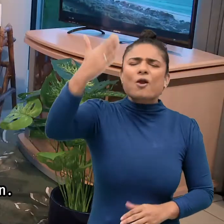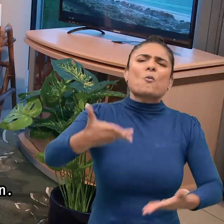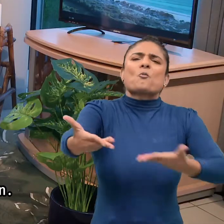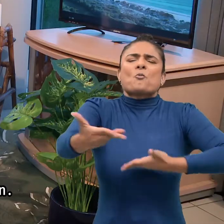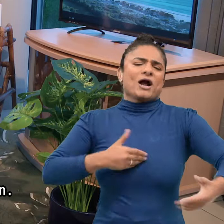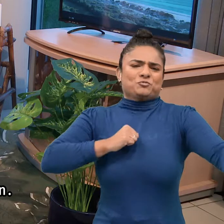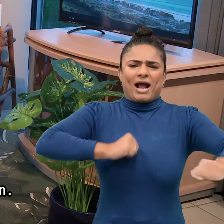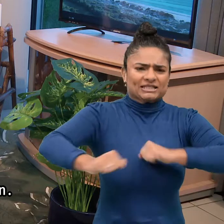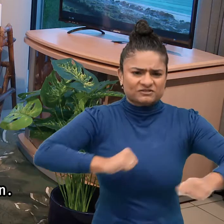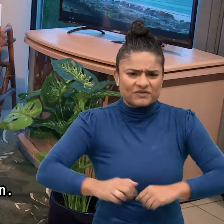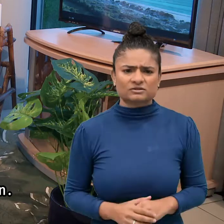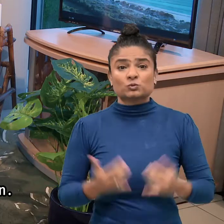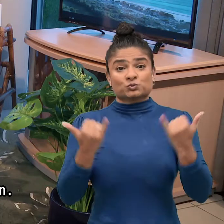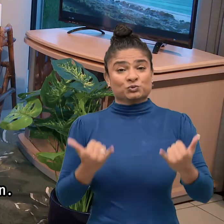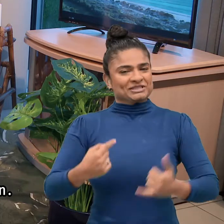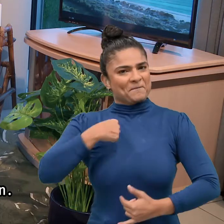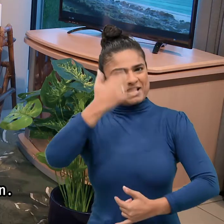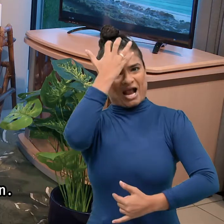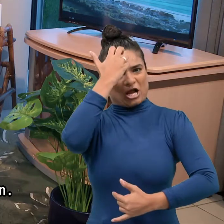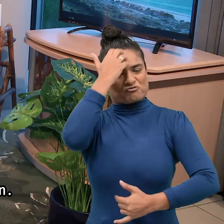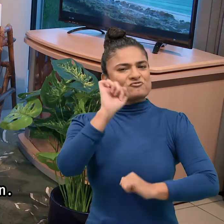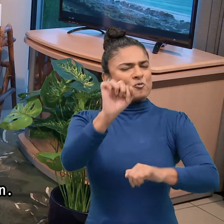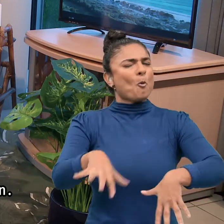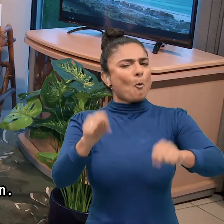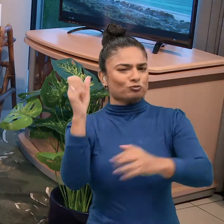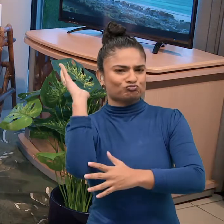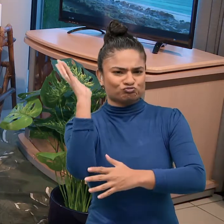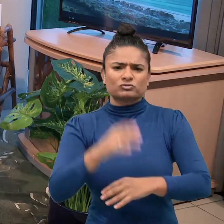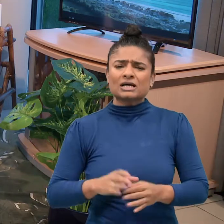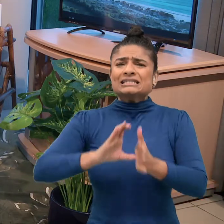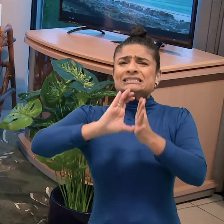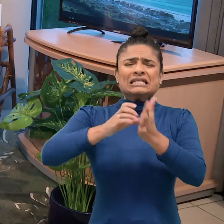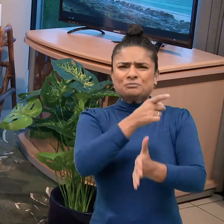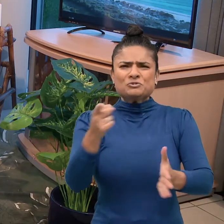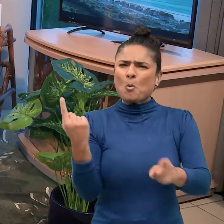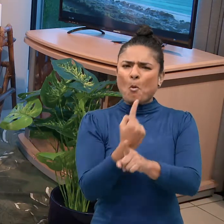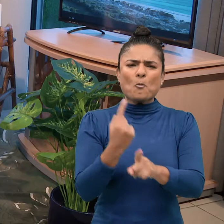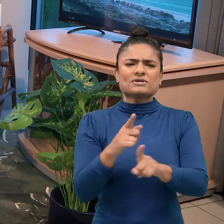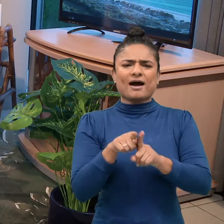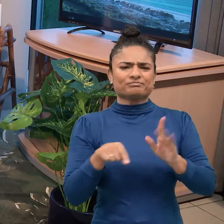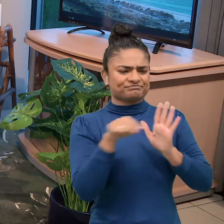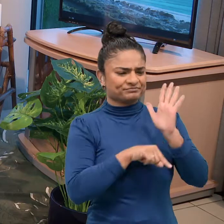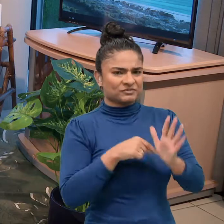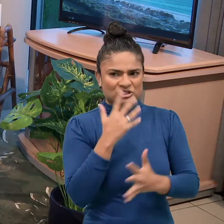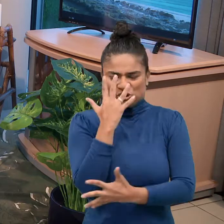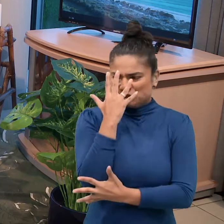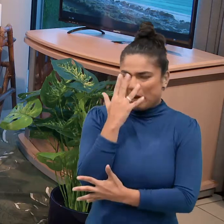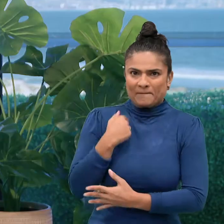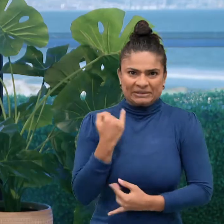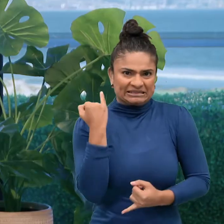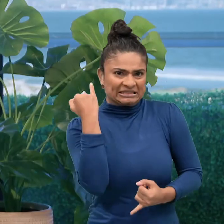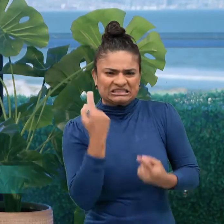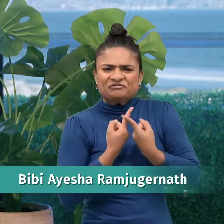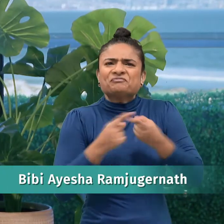Hello and welcome to Activated with me, your host, Taryn Tomlinson. Disability is often associated with shame and lack of